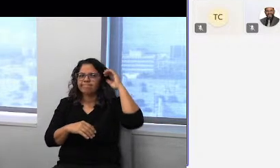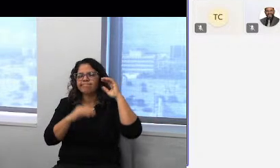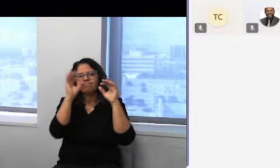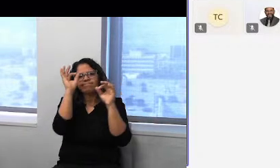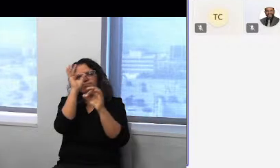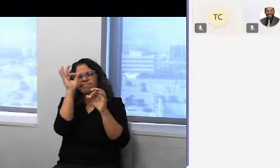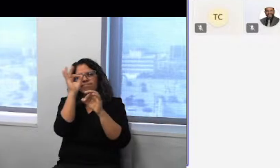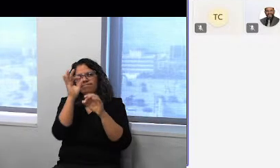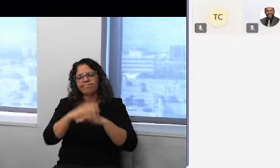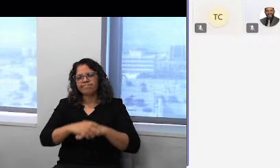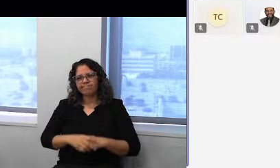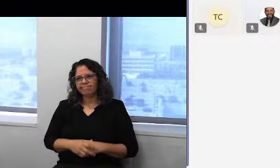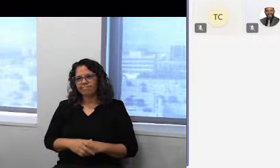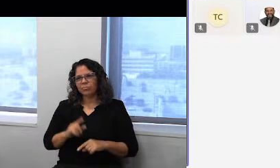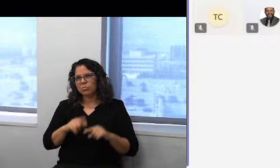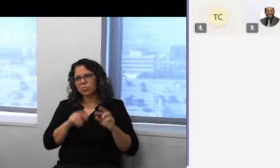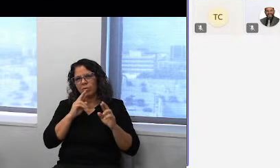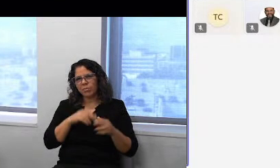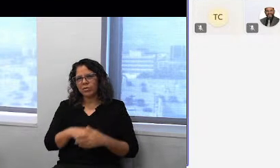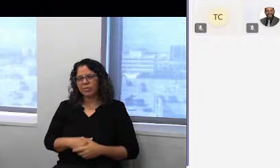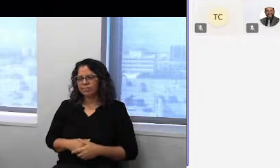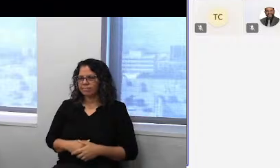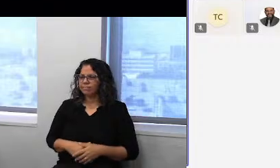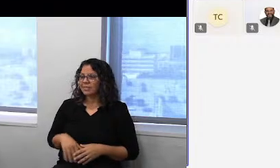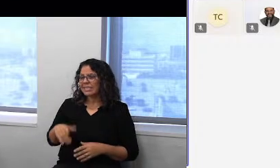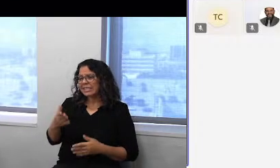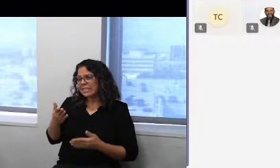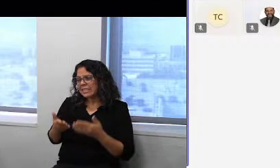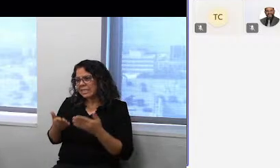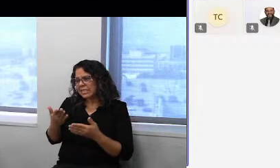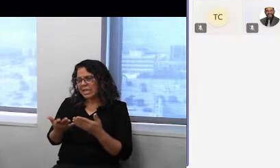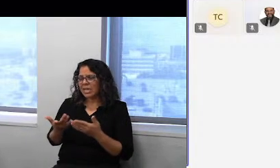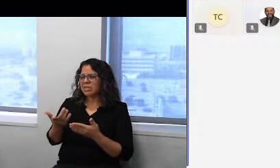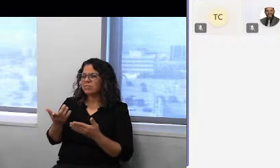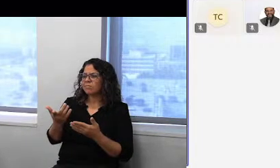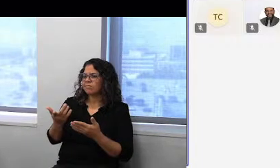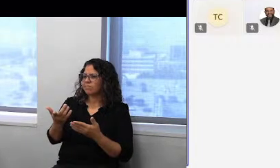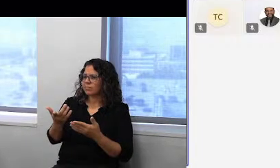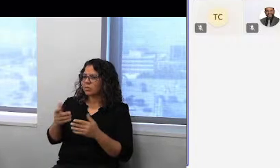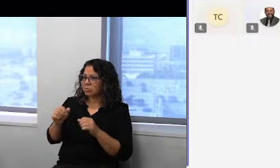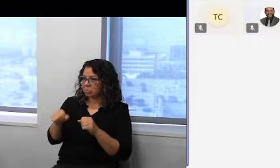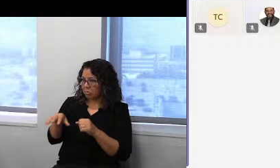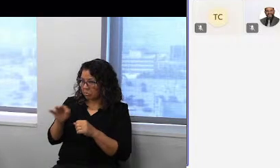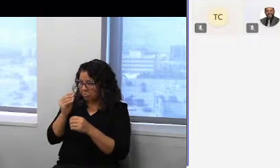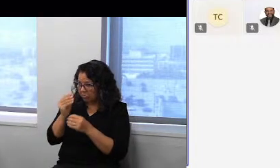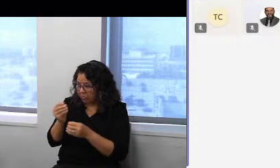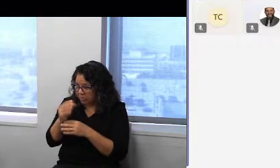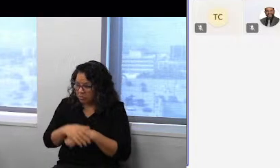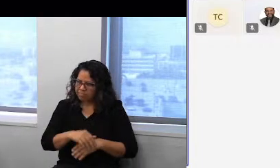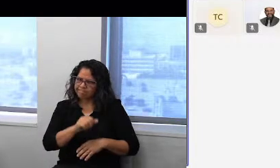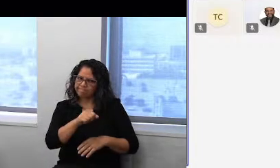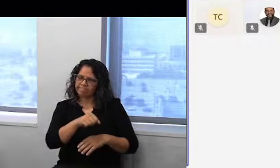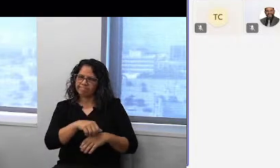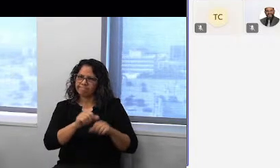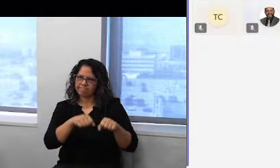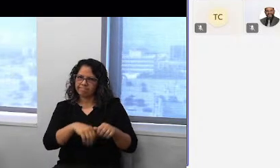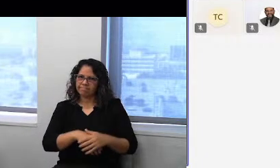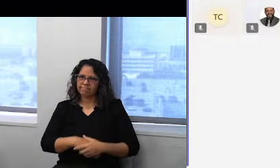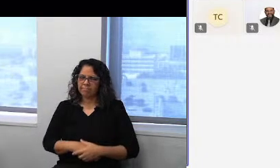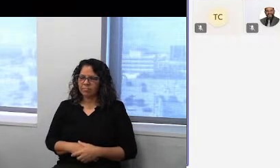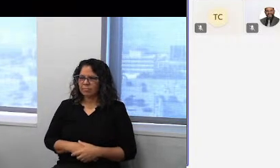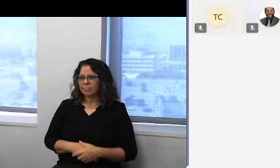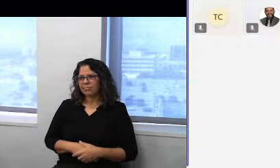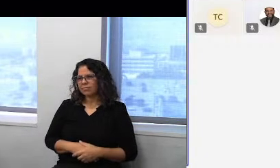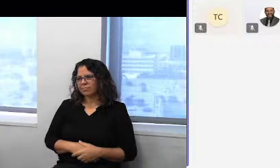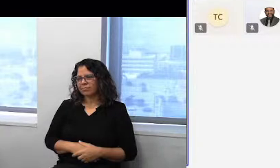attest to it. All right. Would it be possible at some point to find that out? Yes, absolutely. All right. Absolutely. I don't want to answer your question with assumptions. You're